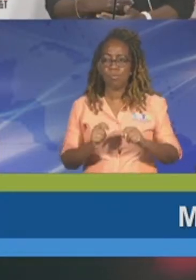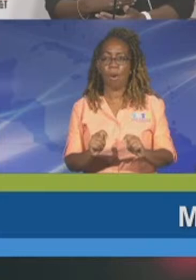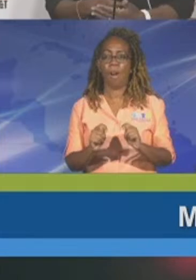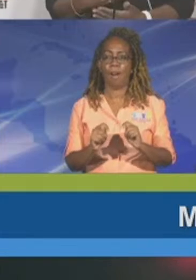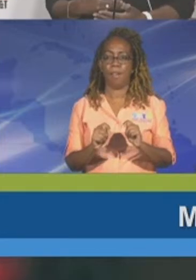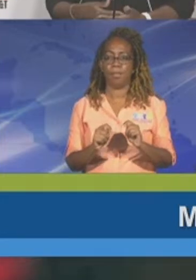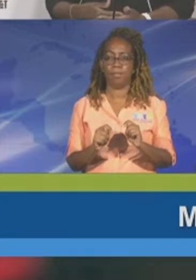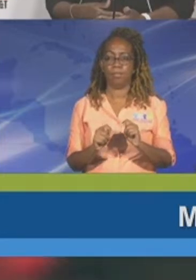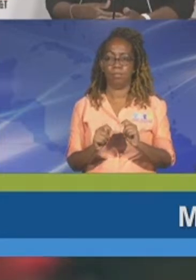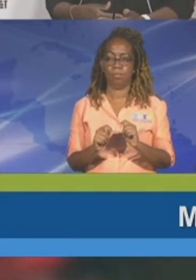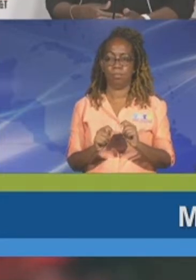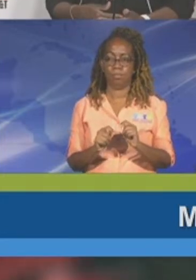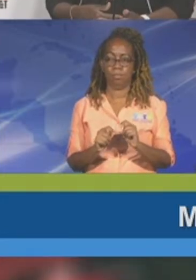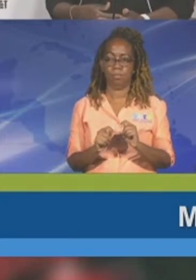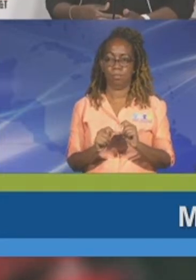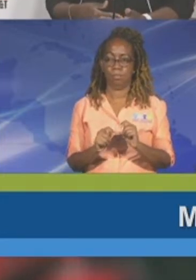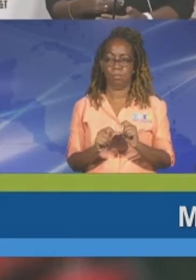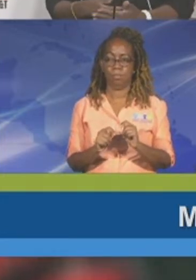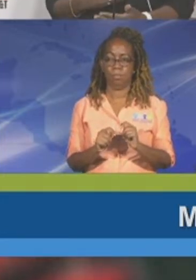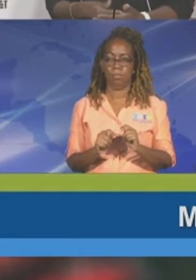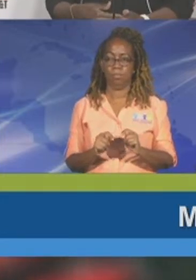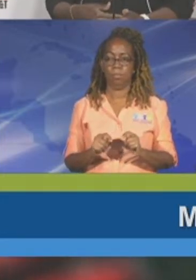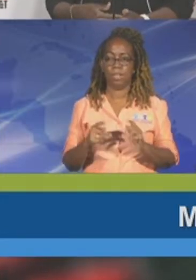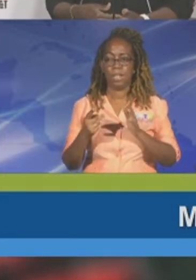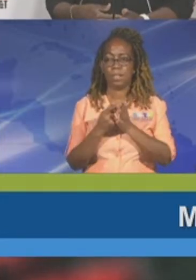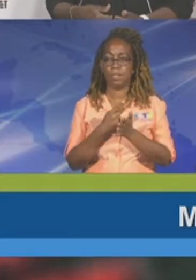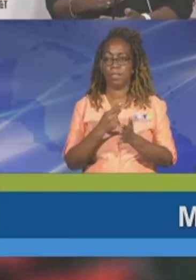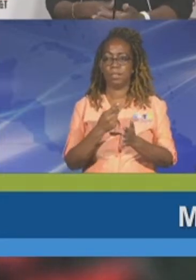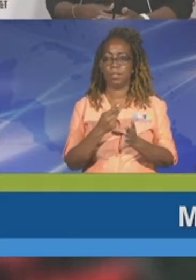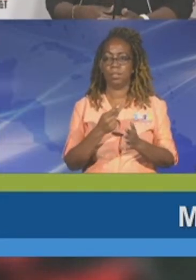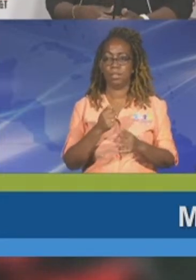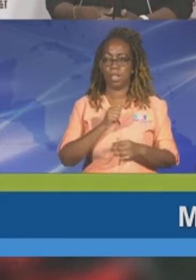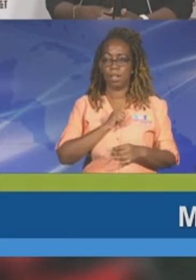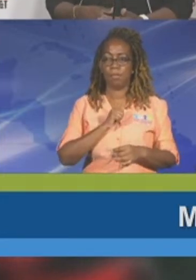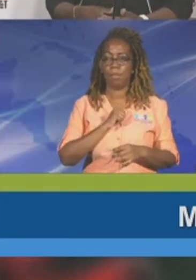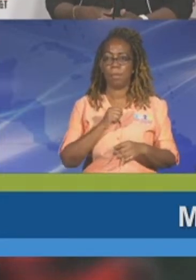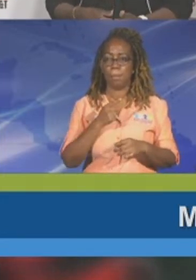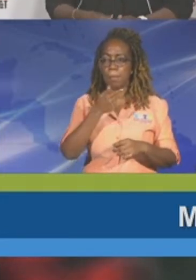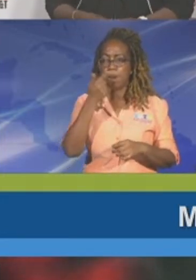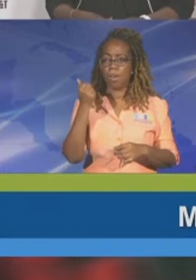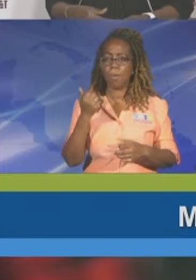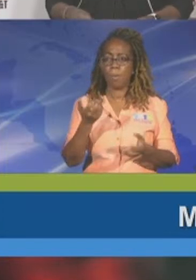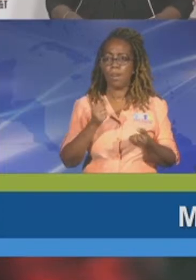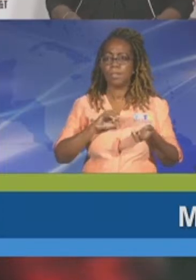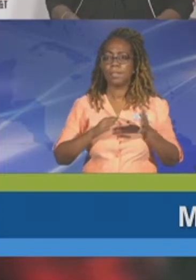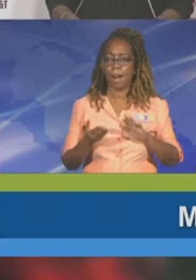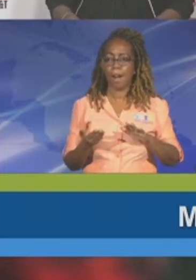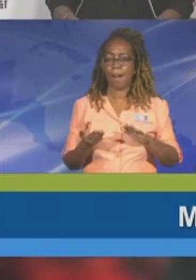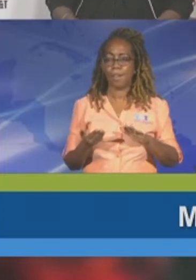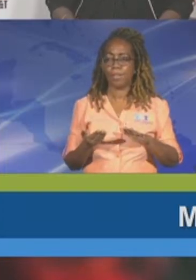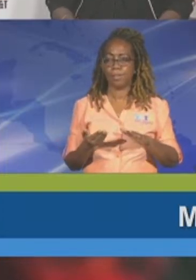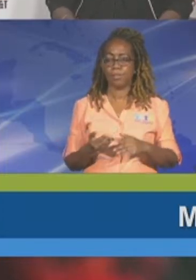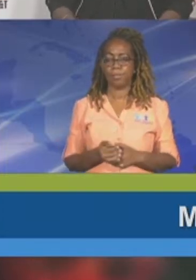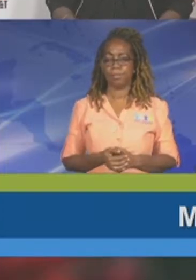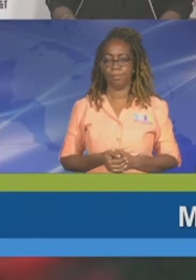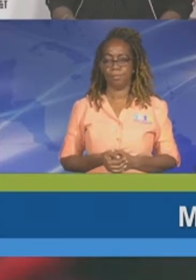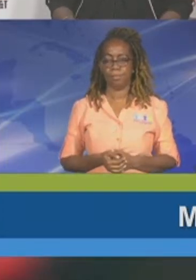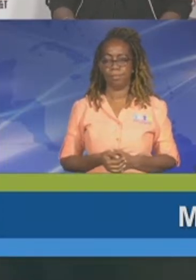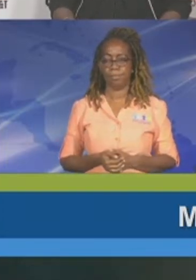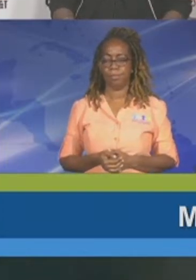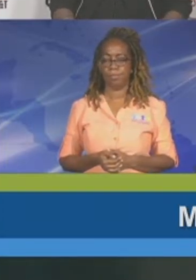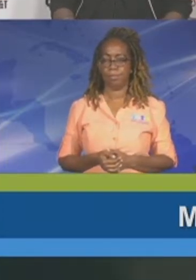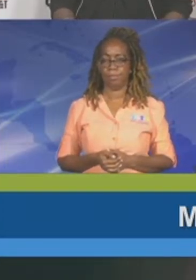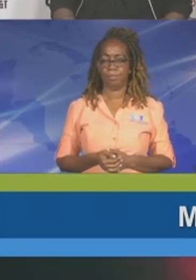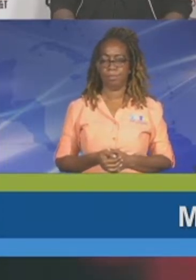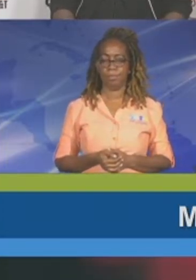where the harming of oneself is for the purpose of ending one's life. And of course, not showing